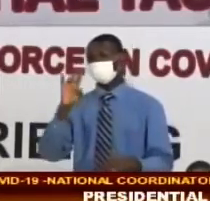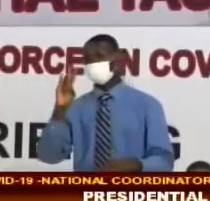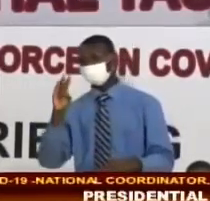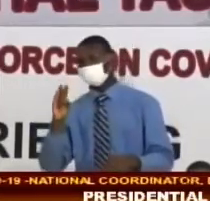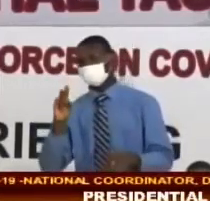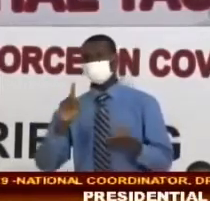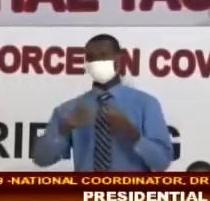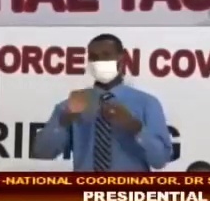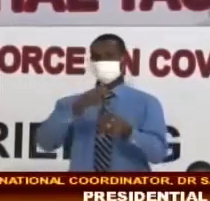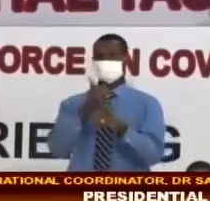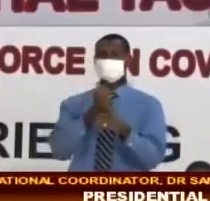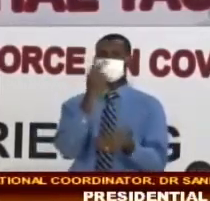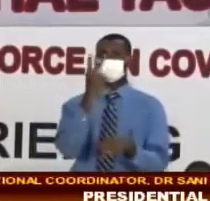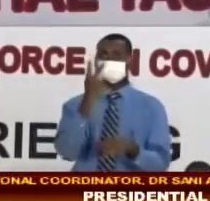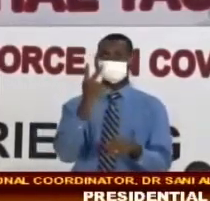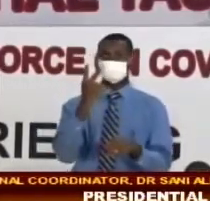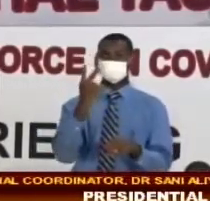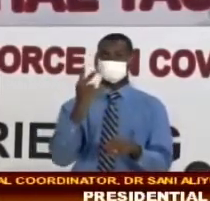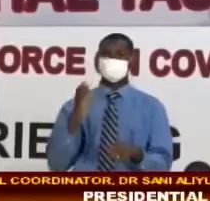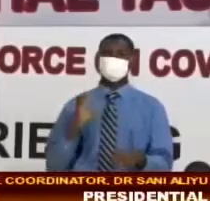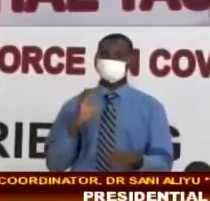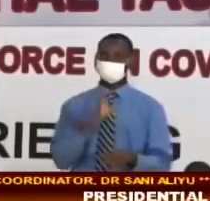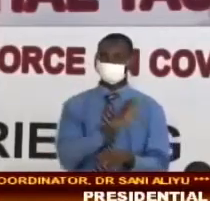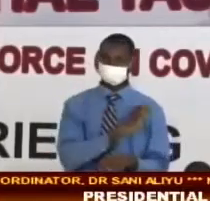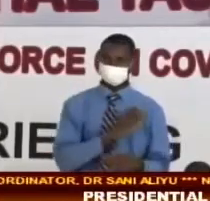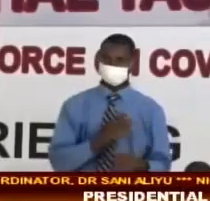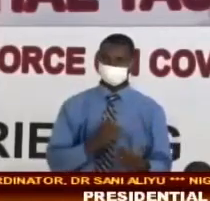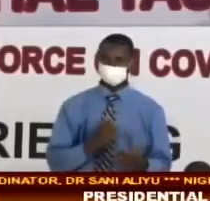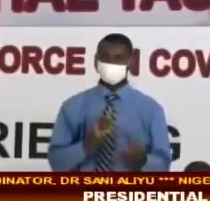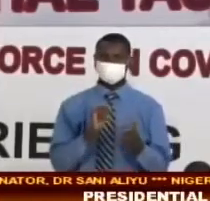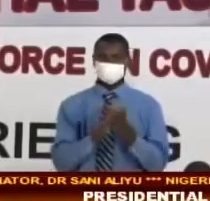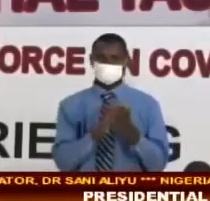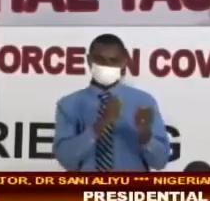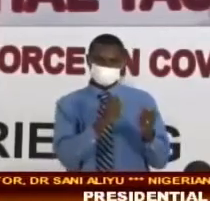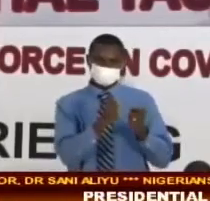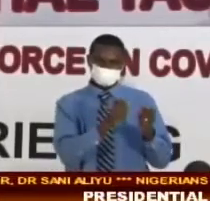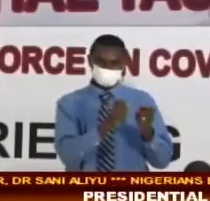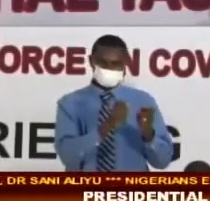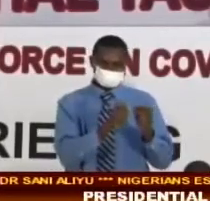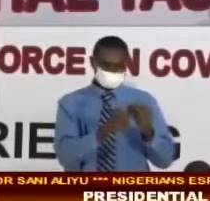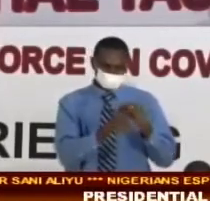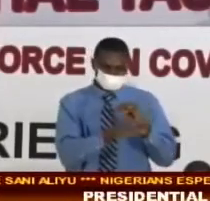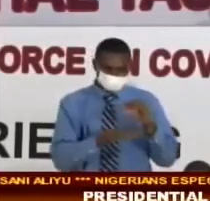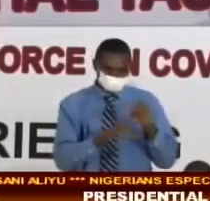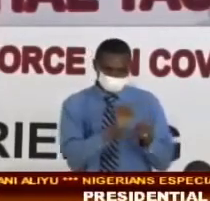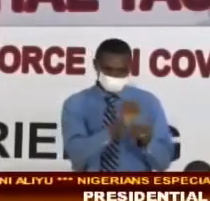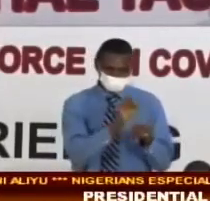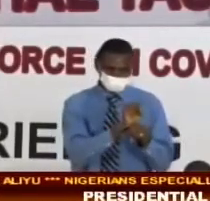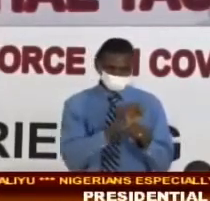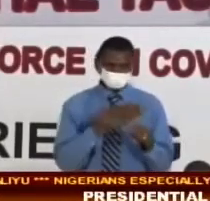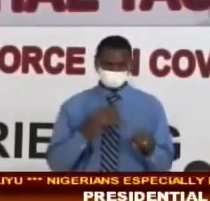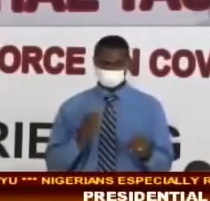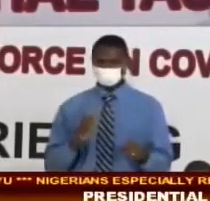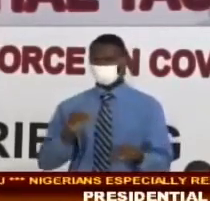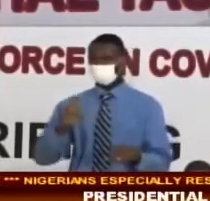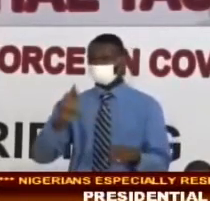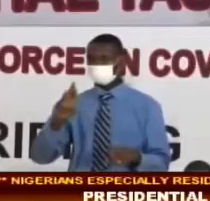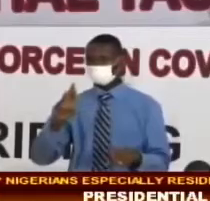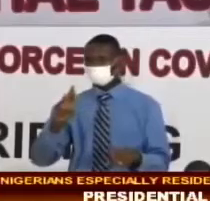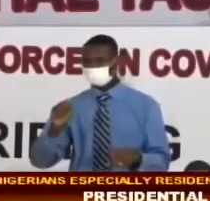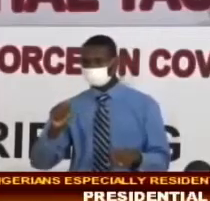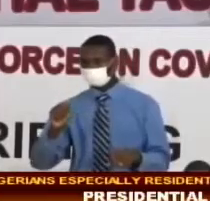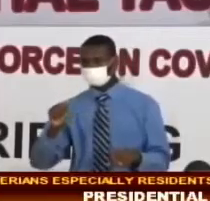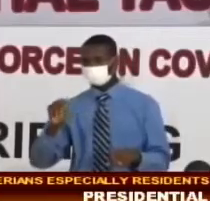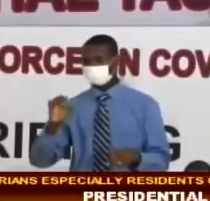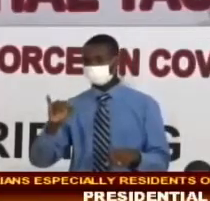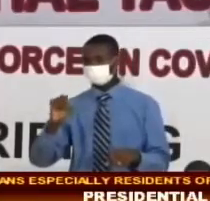committee, PASEDA, which did the preliminary work, and MASEDA, the Ministerial Steering Committee, which